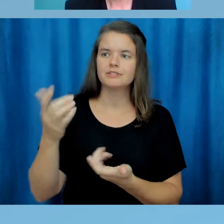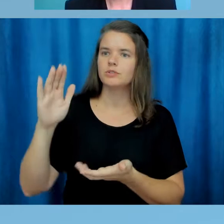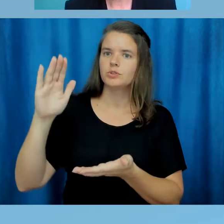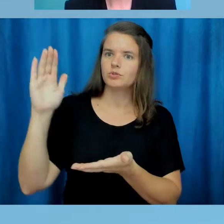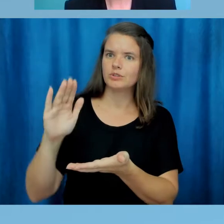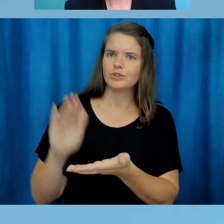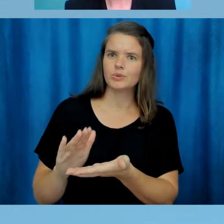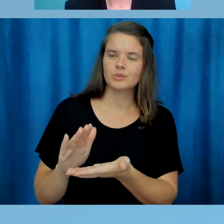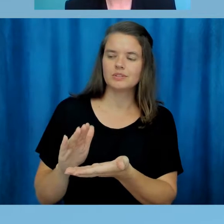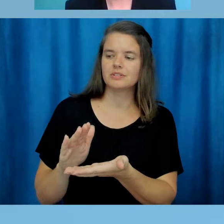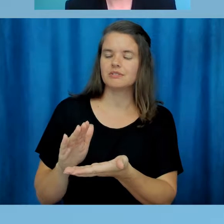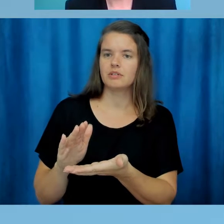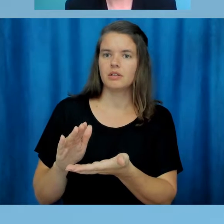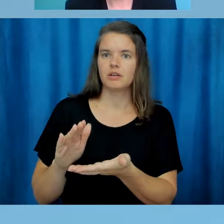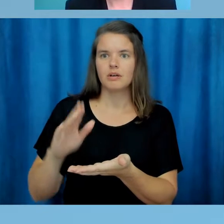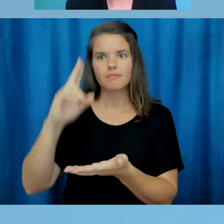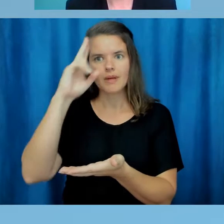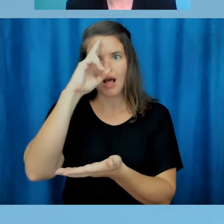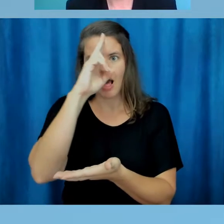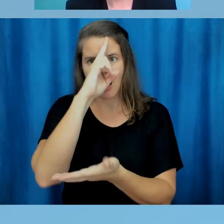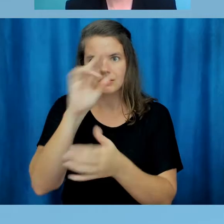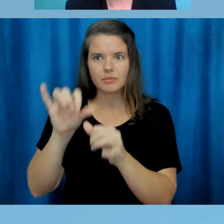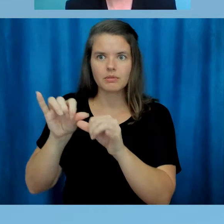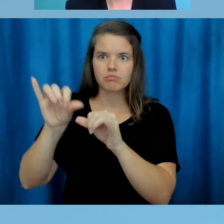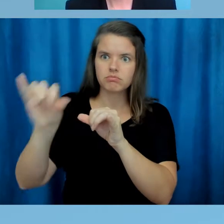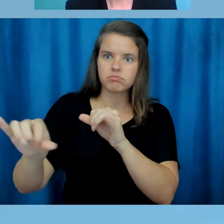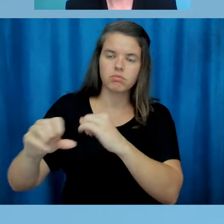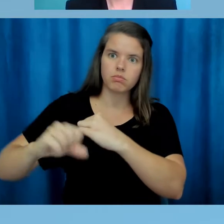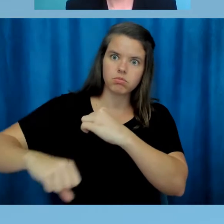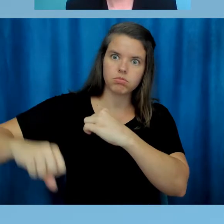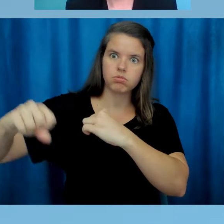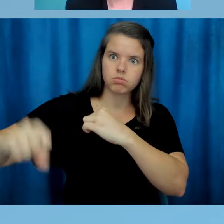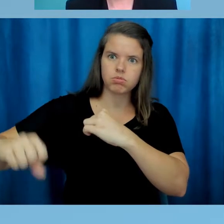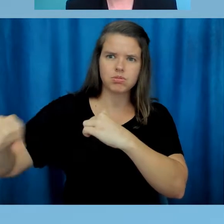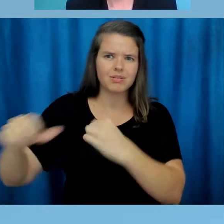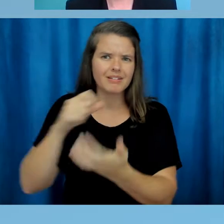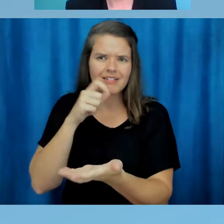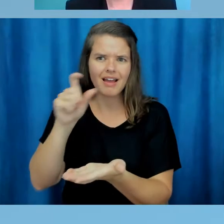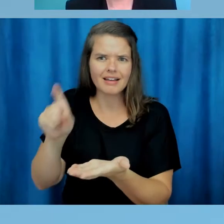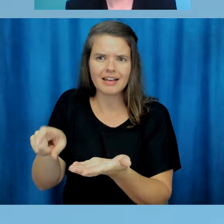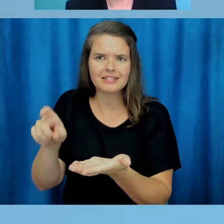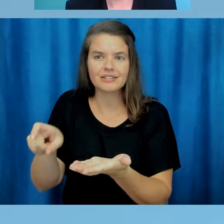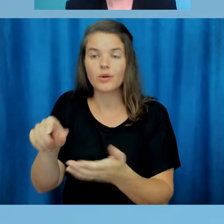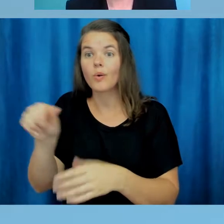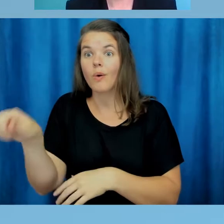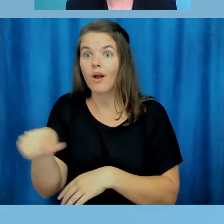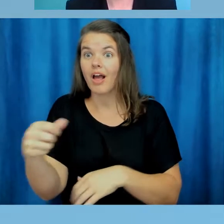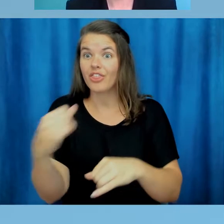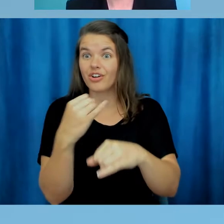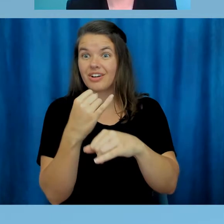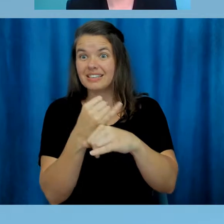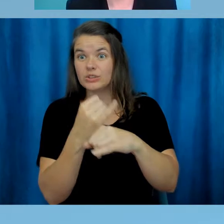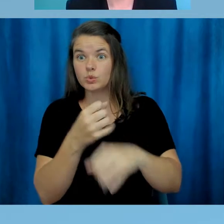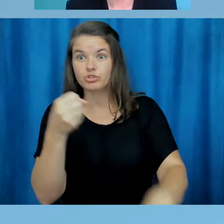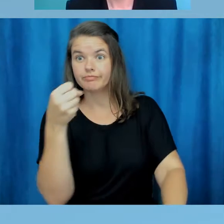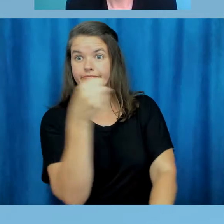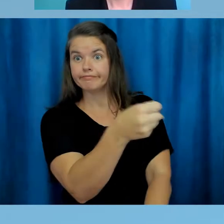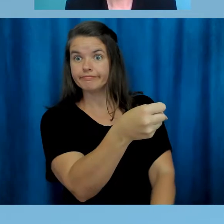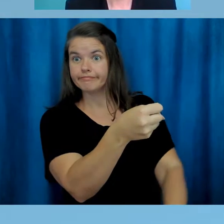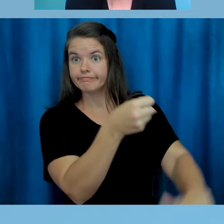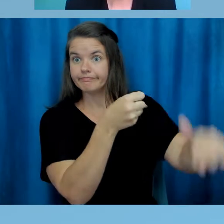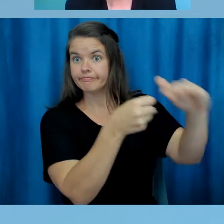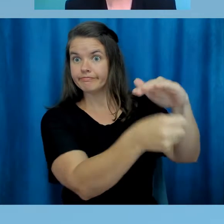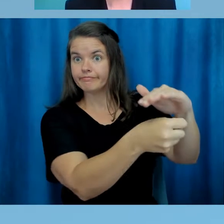reducing unnecessarily prolonged hospitalization or other institutionalization for people with